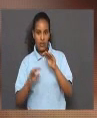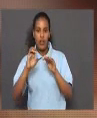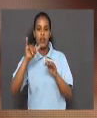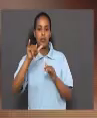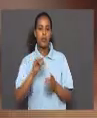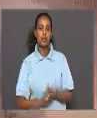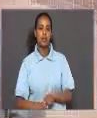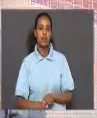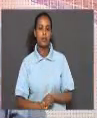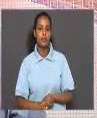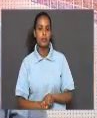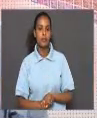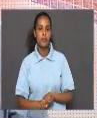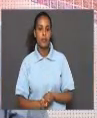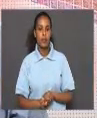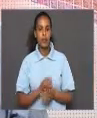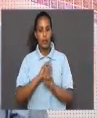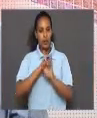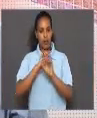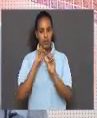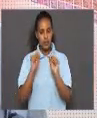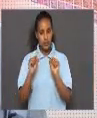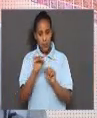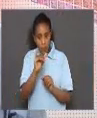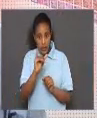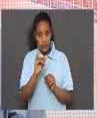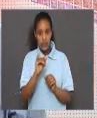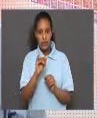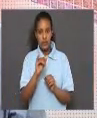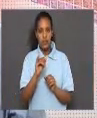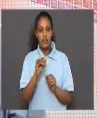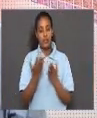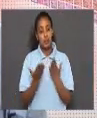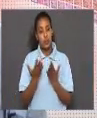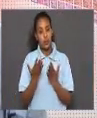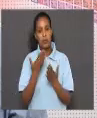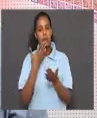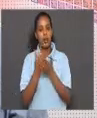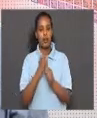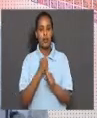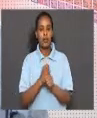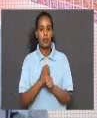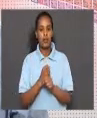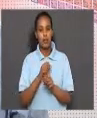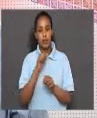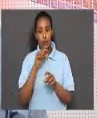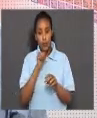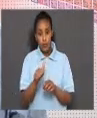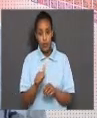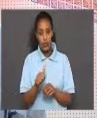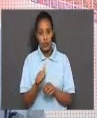in entropy. Did your answers match those? If so, great work. If